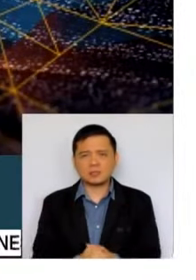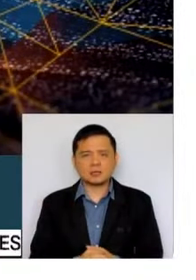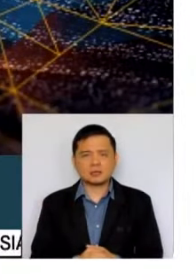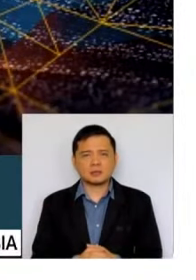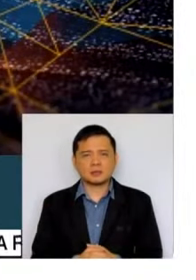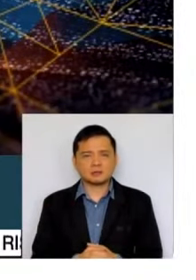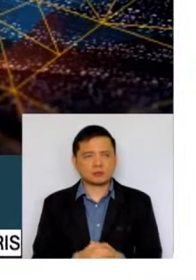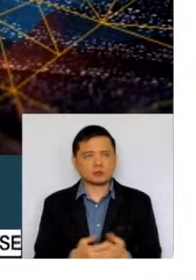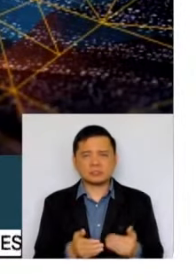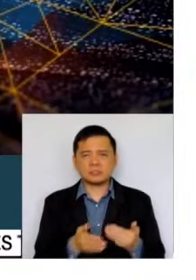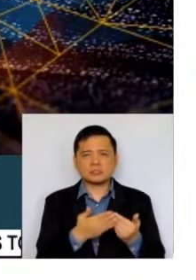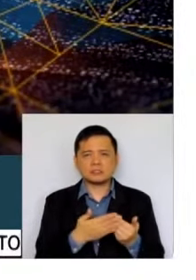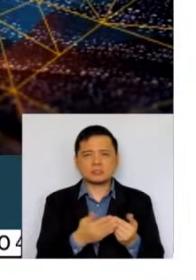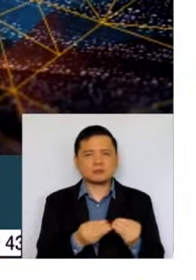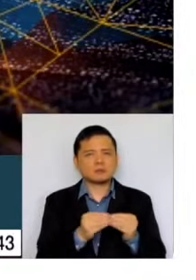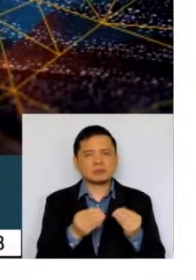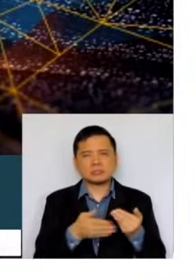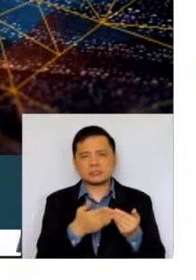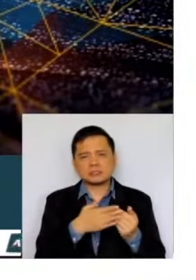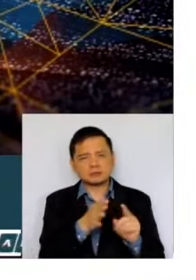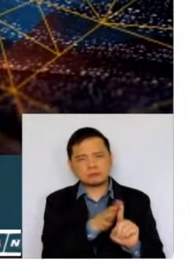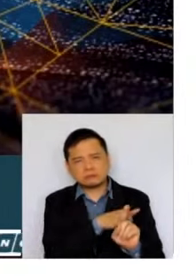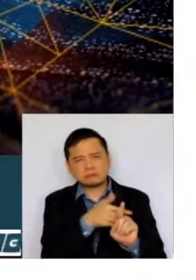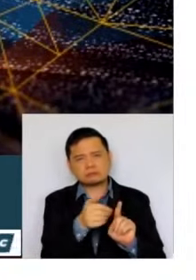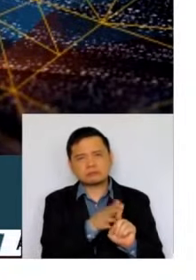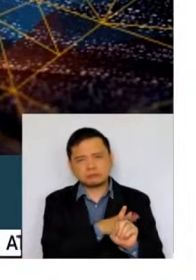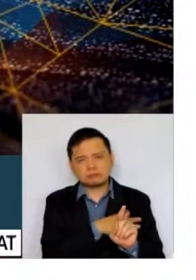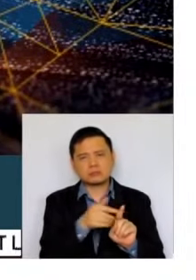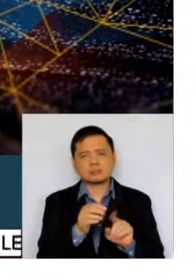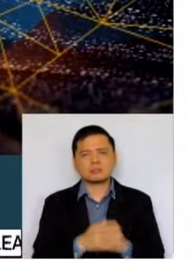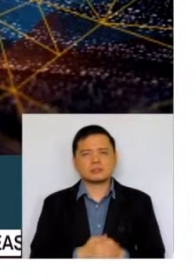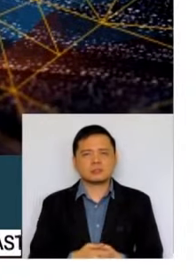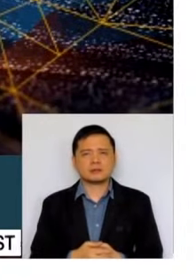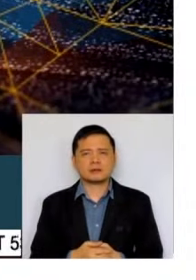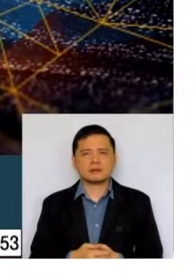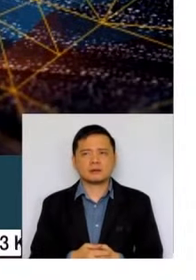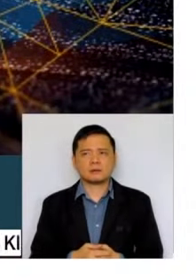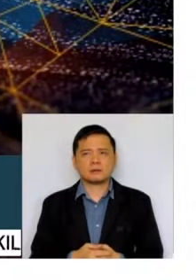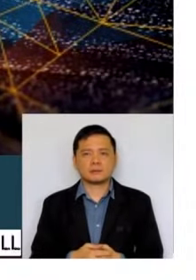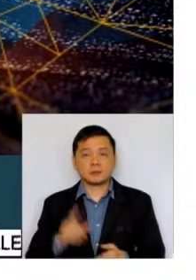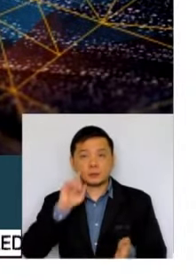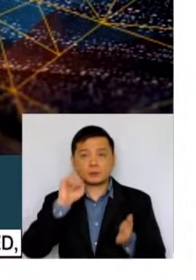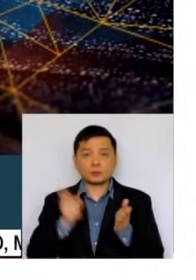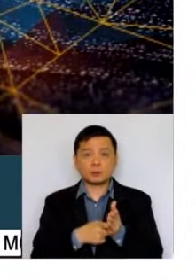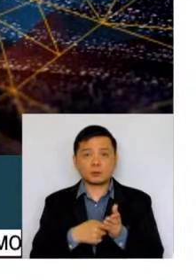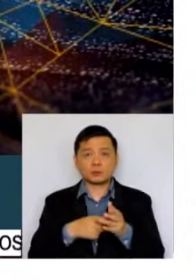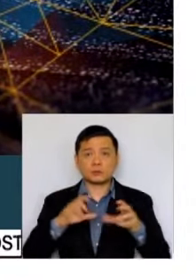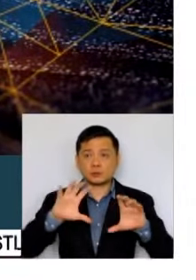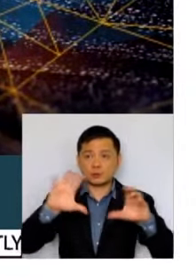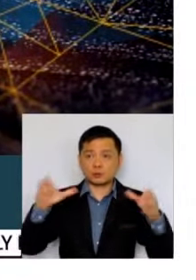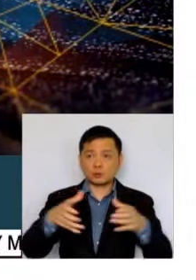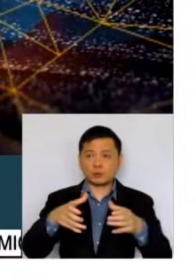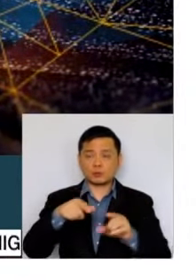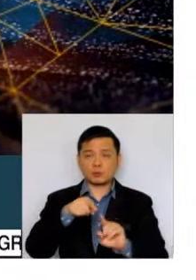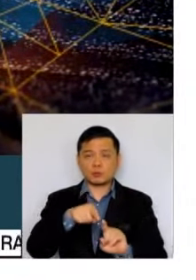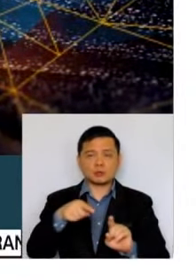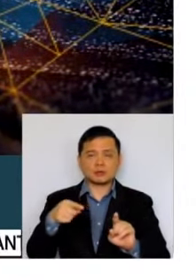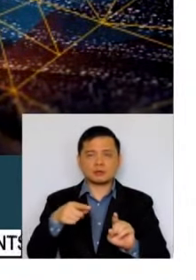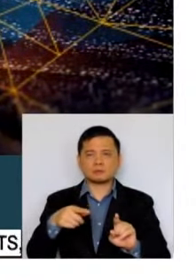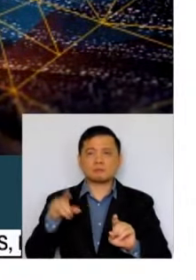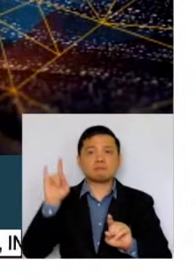or messaging. So moving forward, again, because of the change in the landscape with the ABS shutdown last